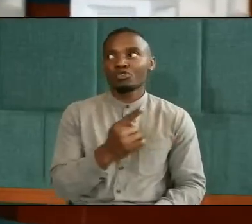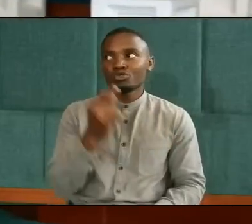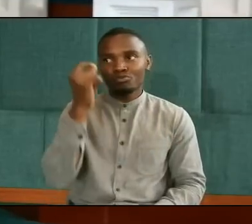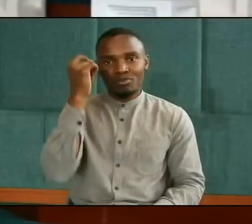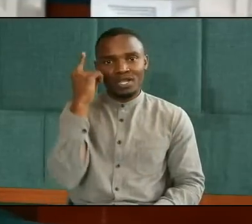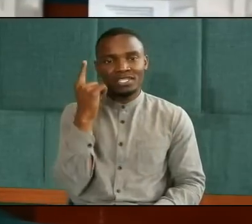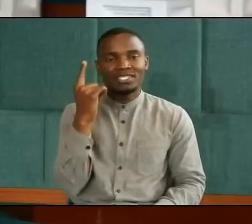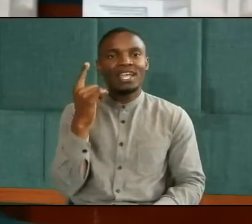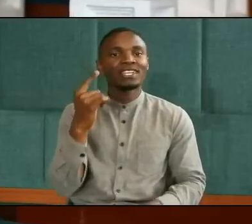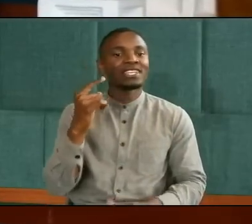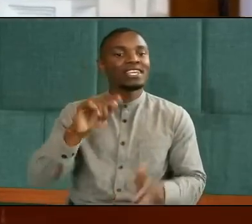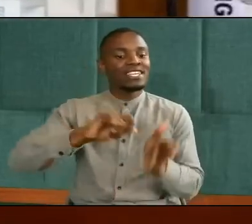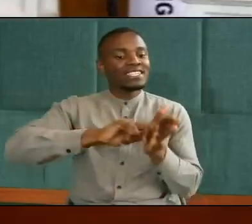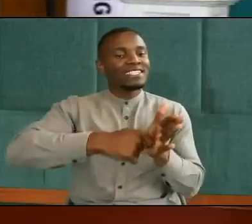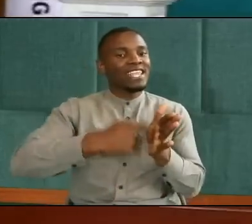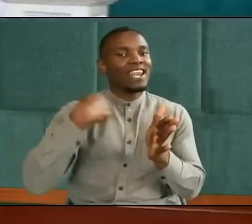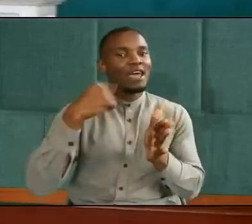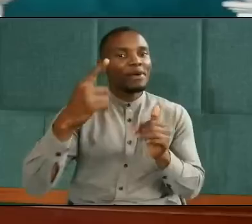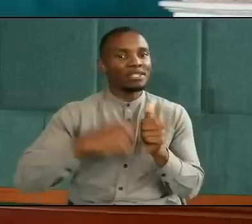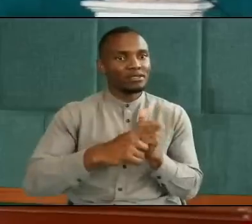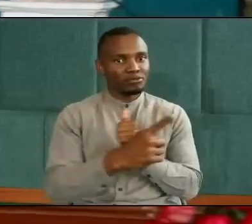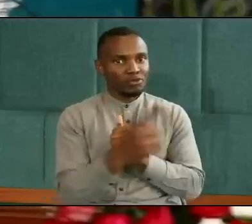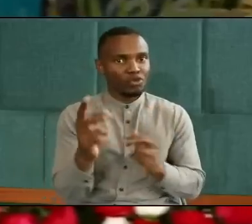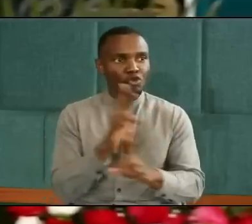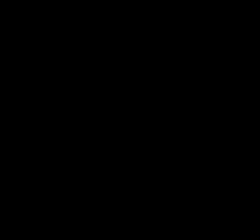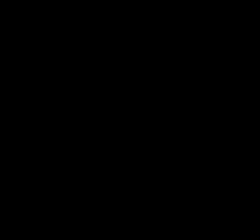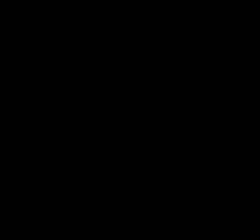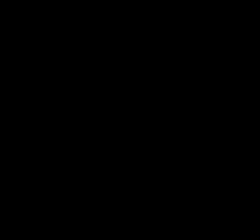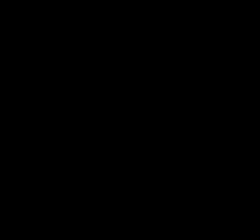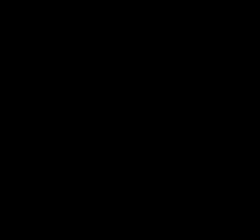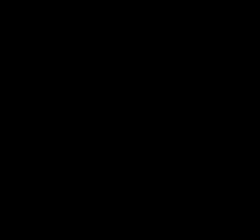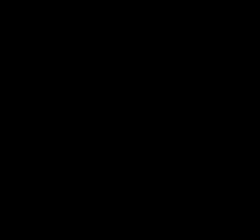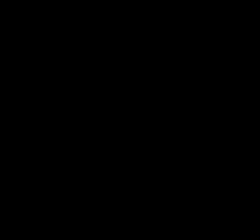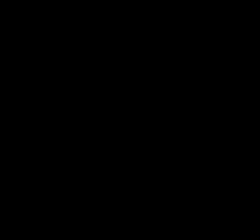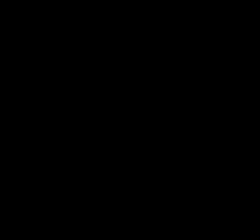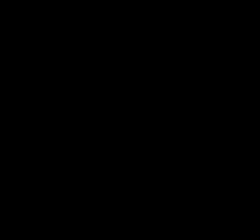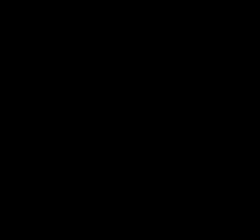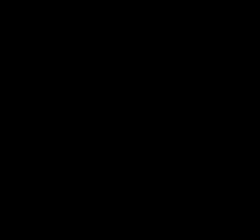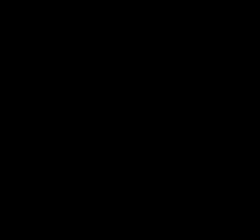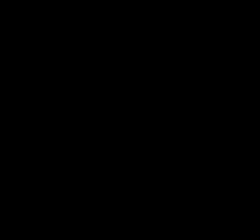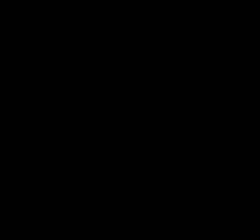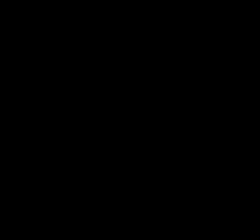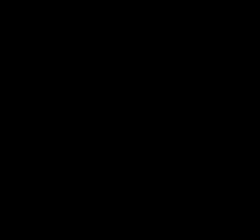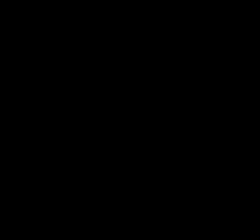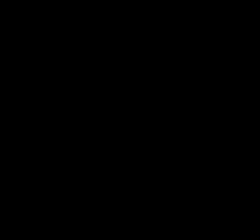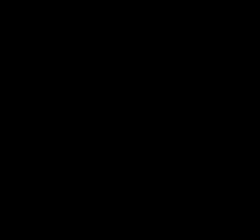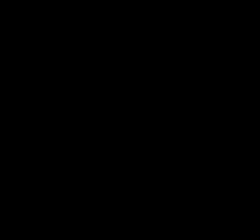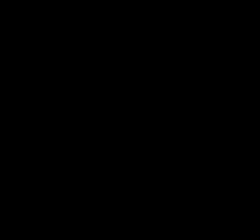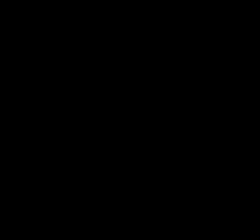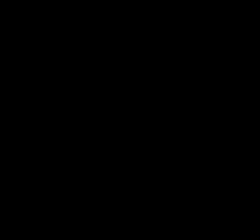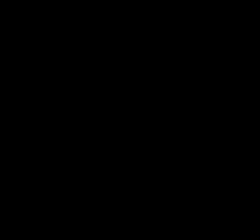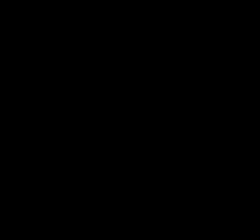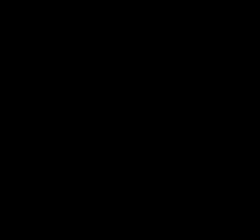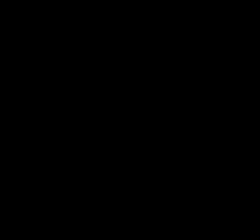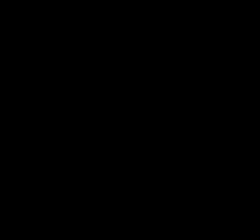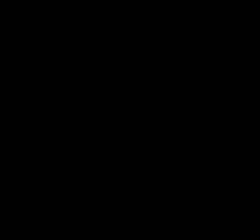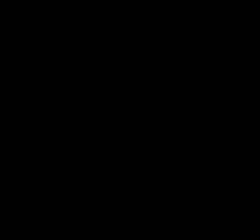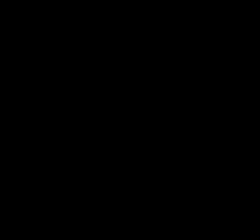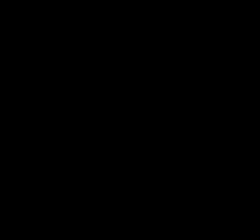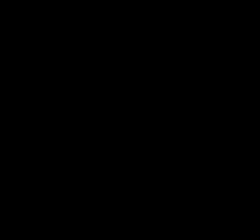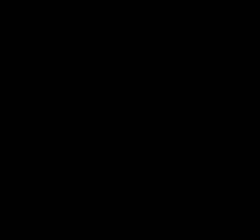number 6. Are you ready for this? Let's take a deep dive into seal number 6. I'm in Revelation chapter 6. I'm in